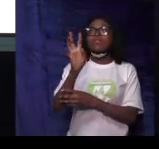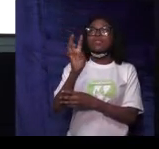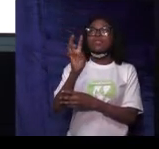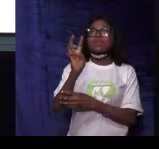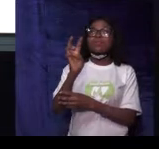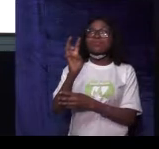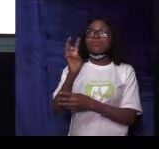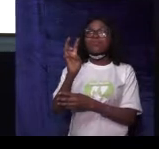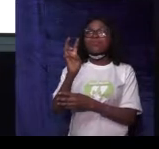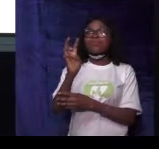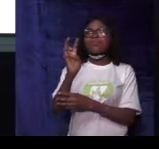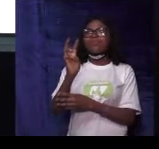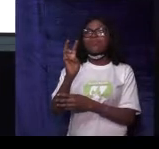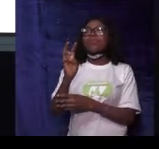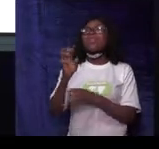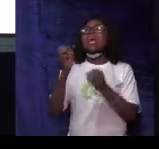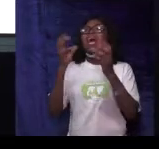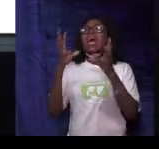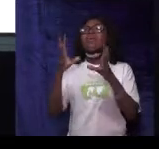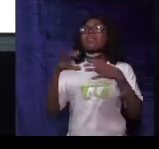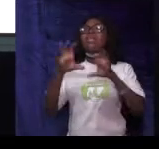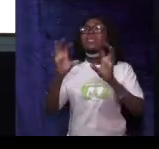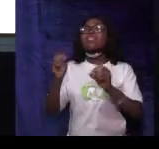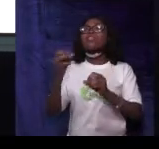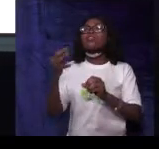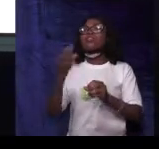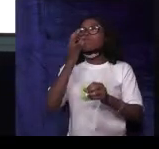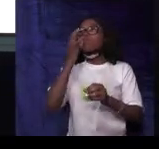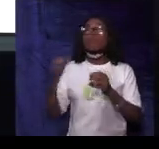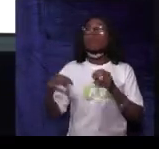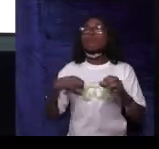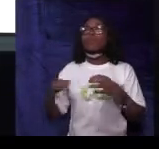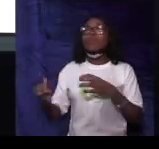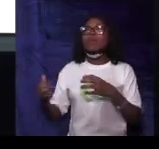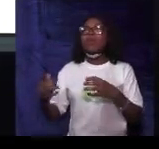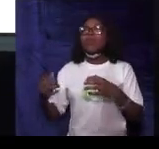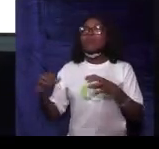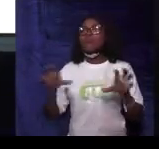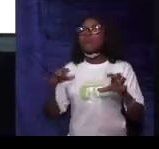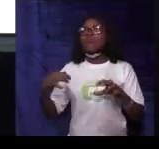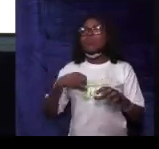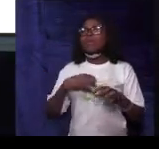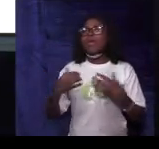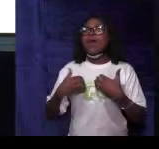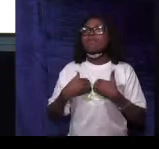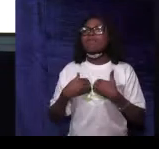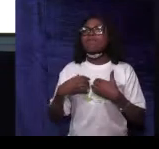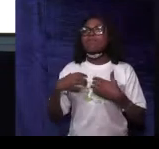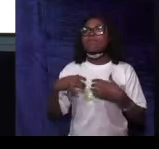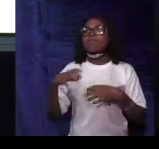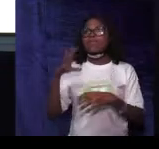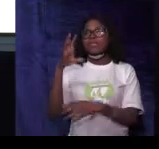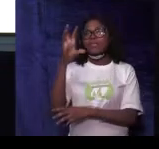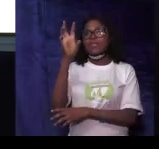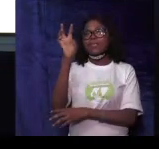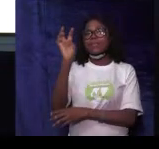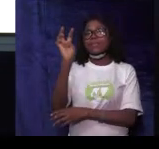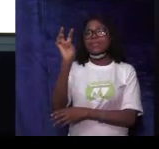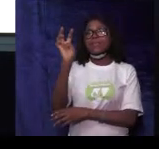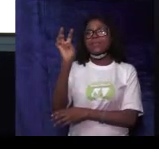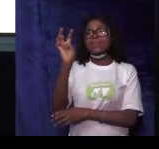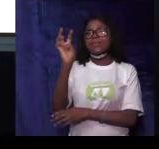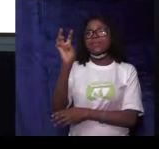5, 6. How many classes of food nutrient, everybody? Good. We have 6 classes